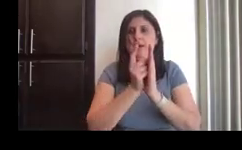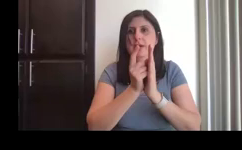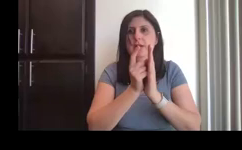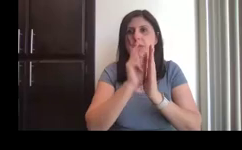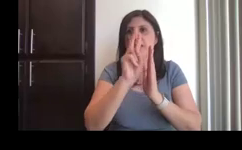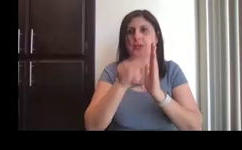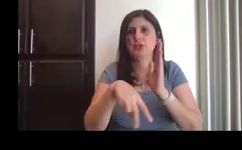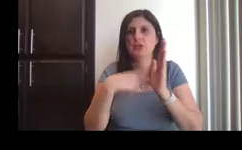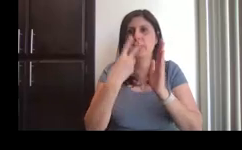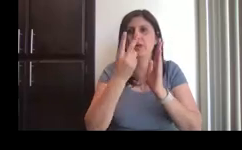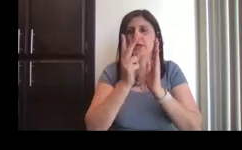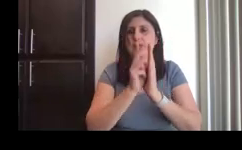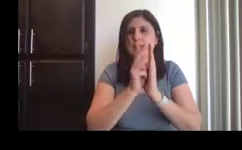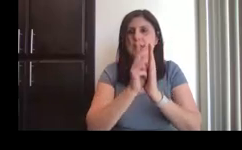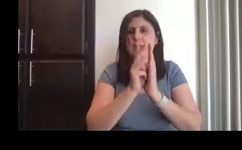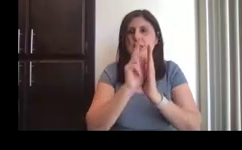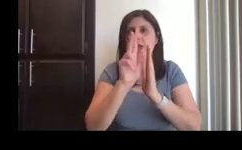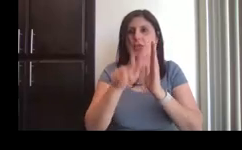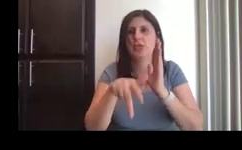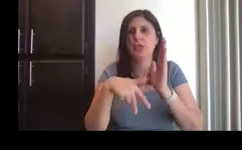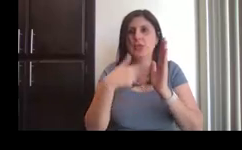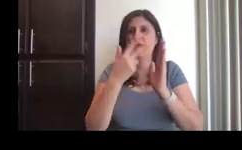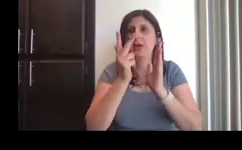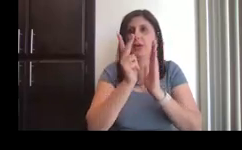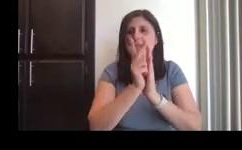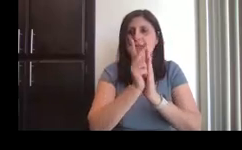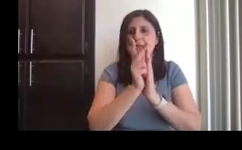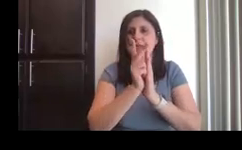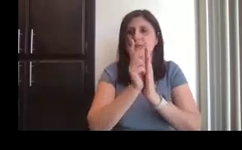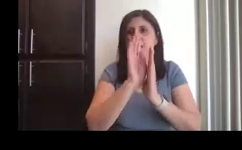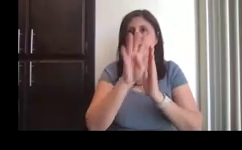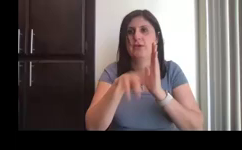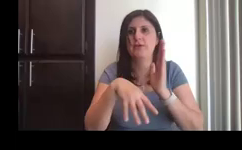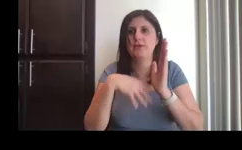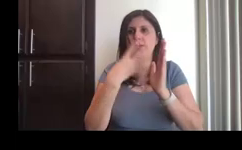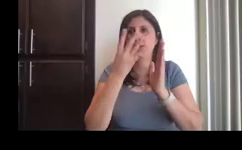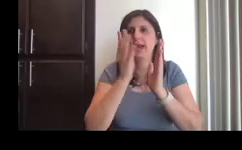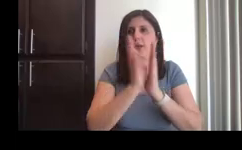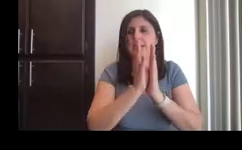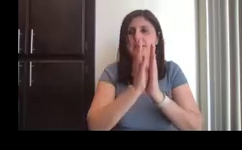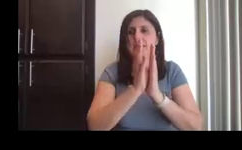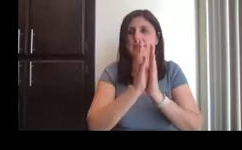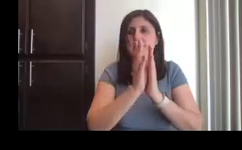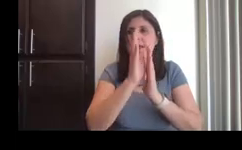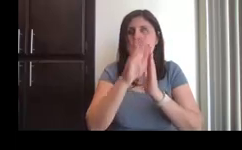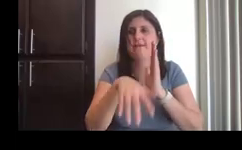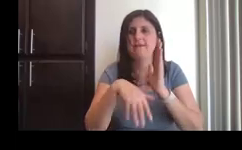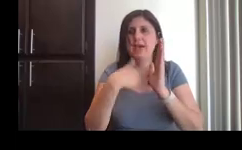hour, 2 hours, 3 hours, 4